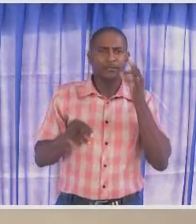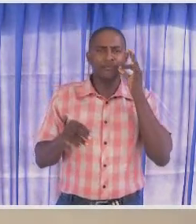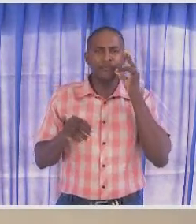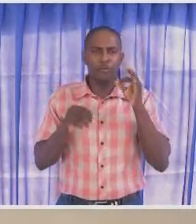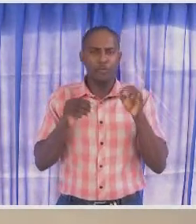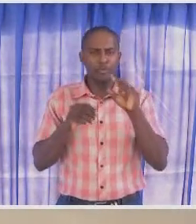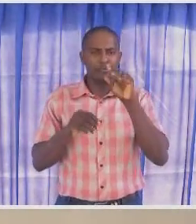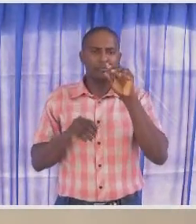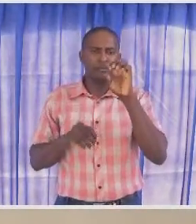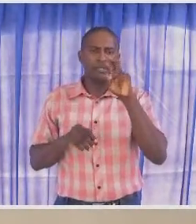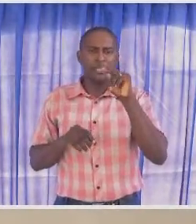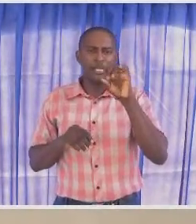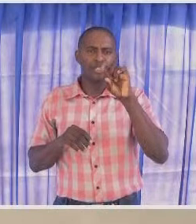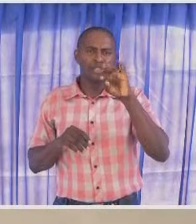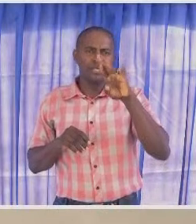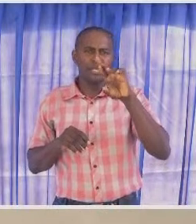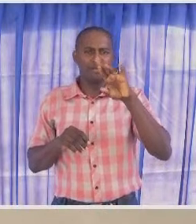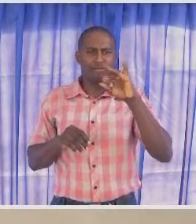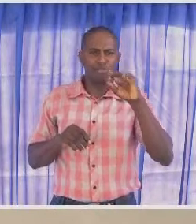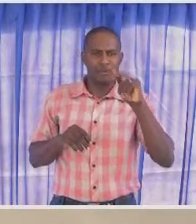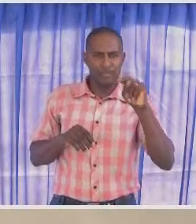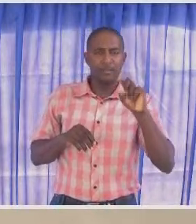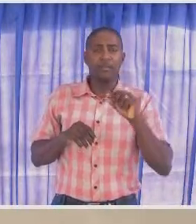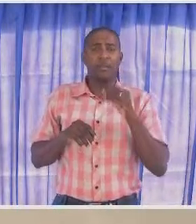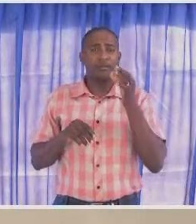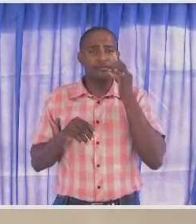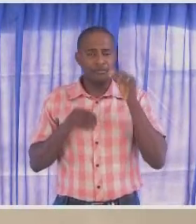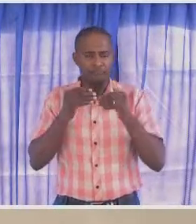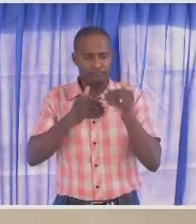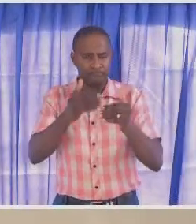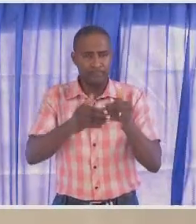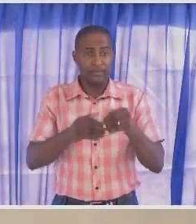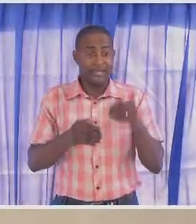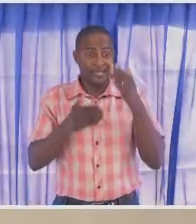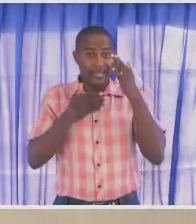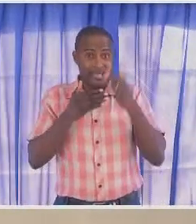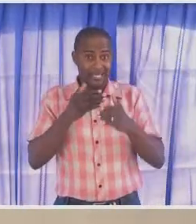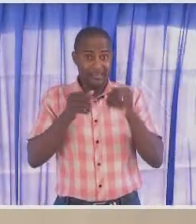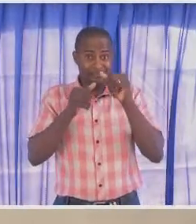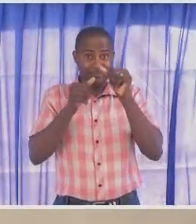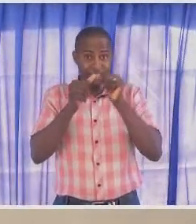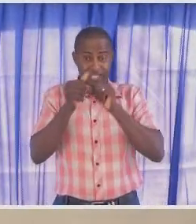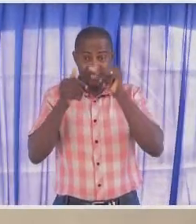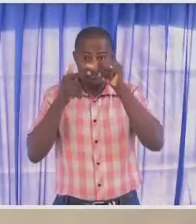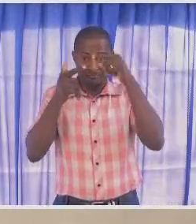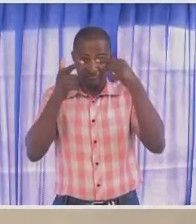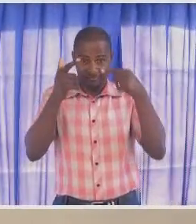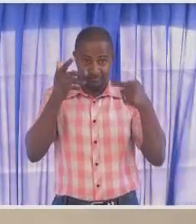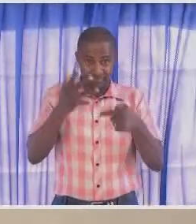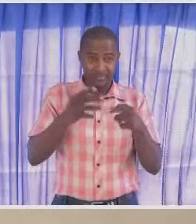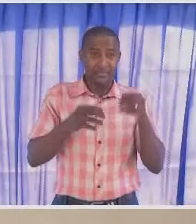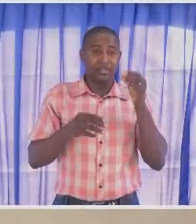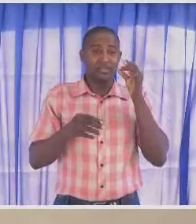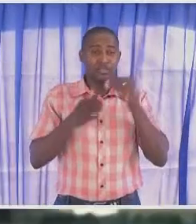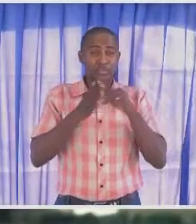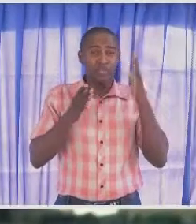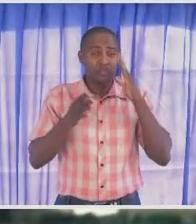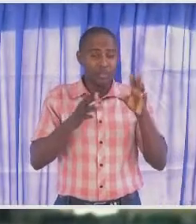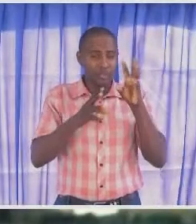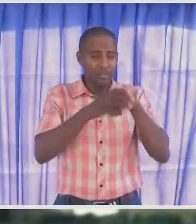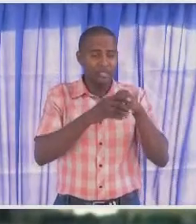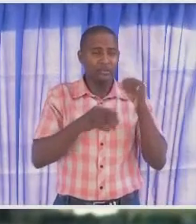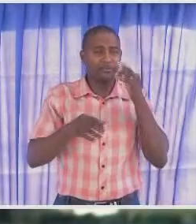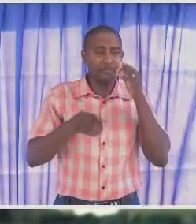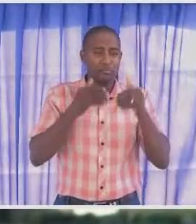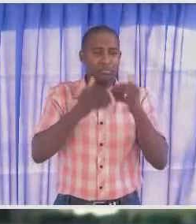introduction to food processing. At the end of these components, students will engage in food product development